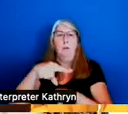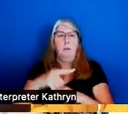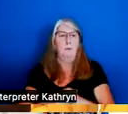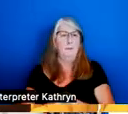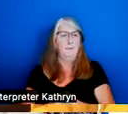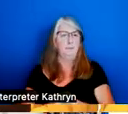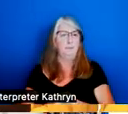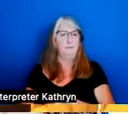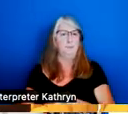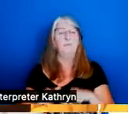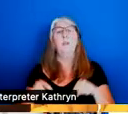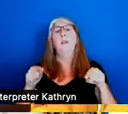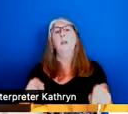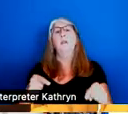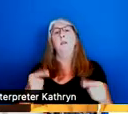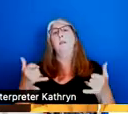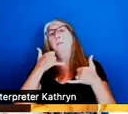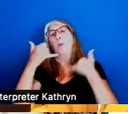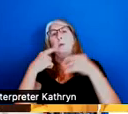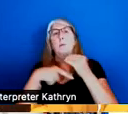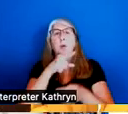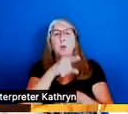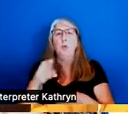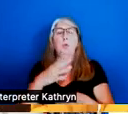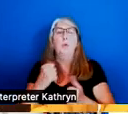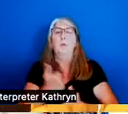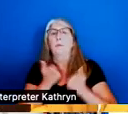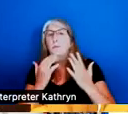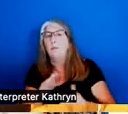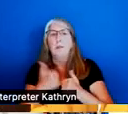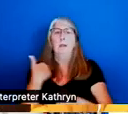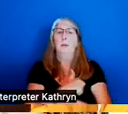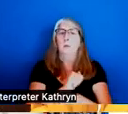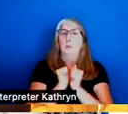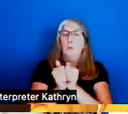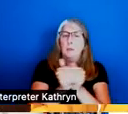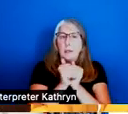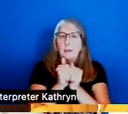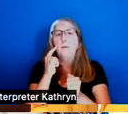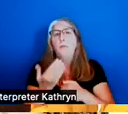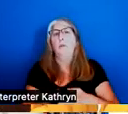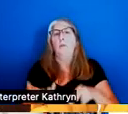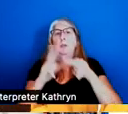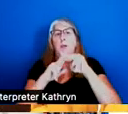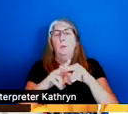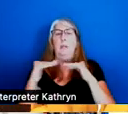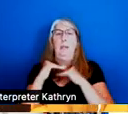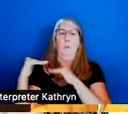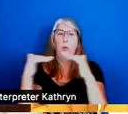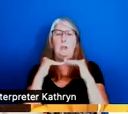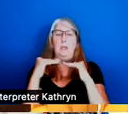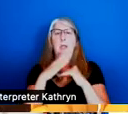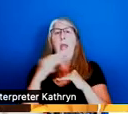This call is about you. This call is about survivors. This is about how we work together to increase equity and to